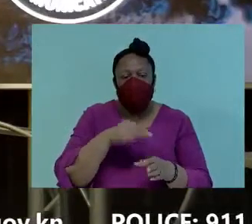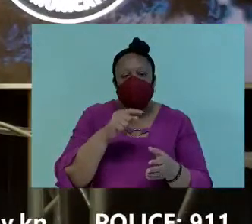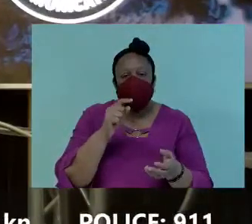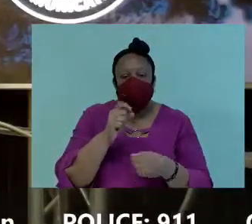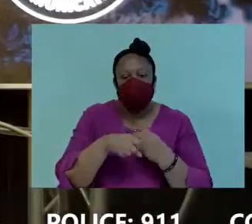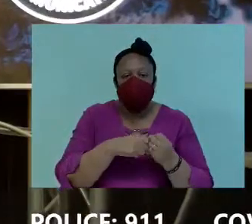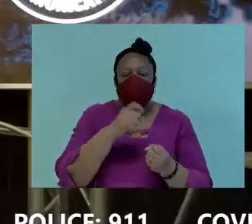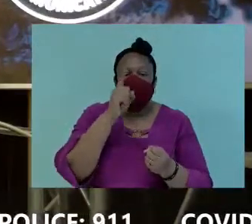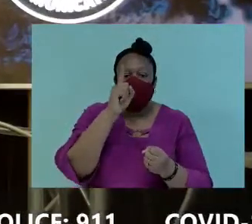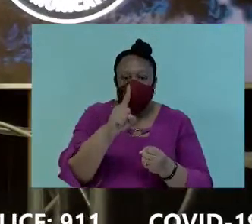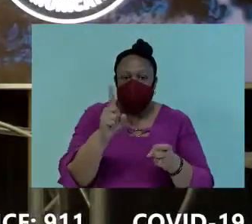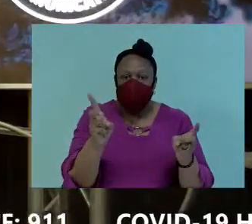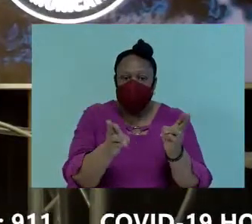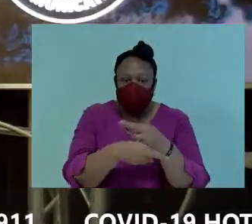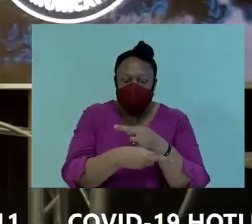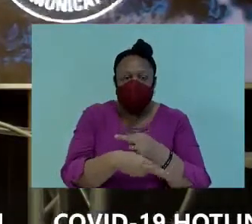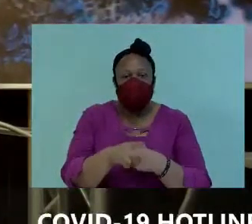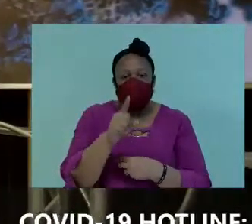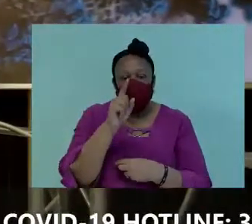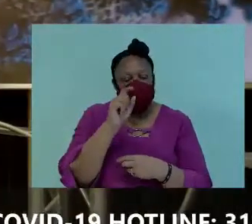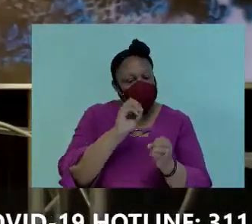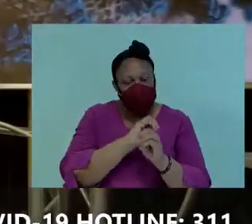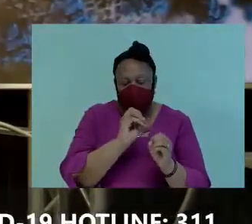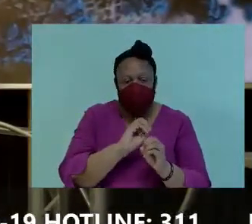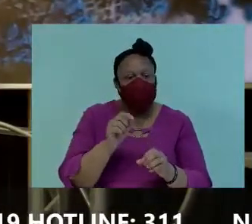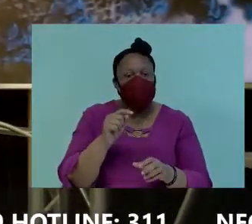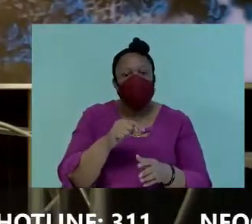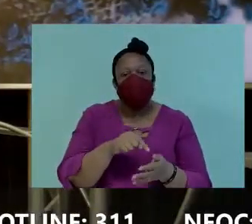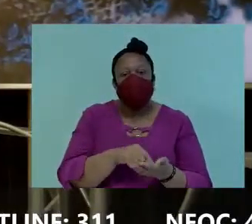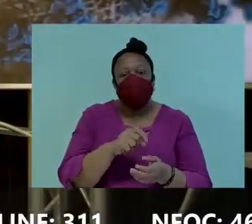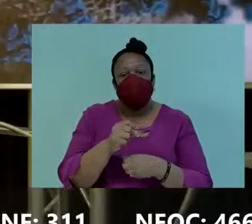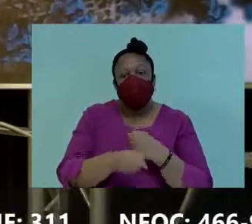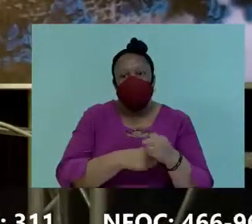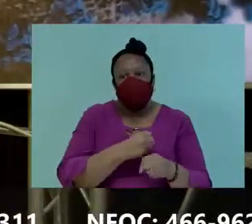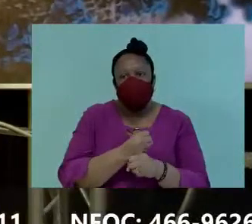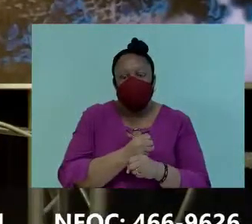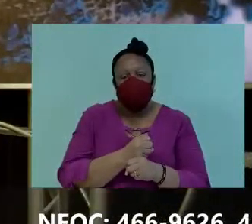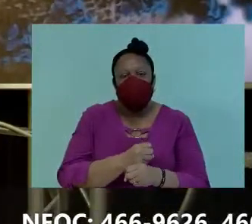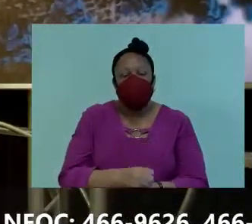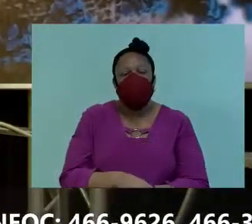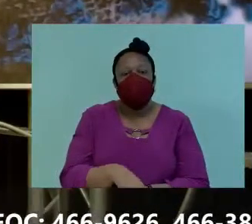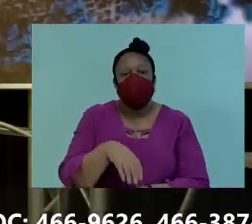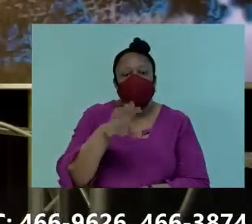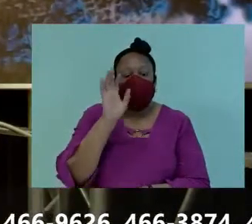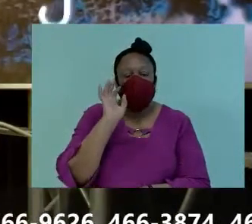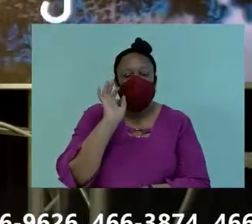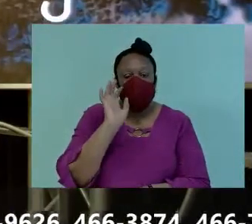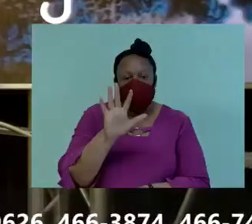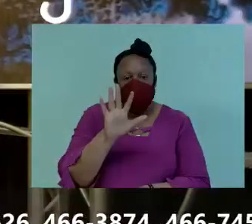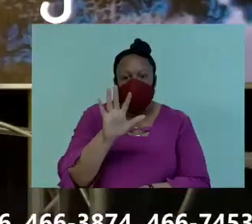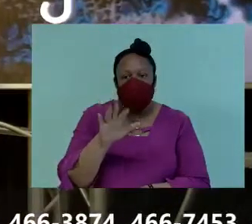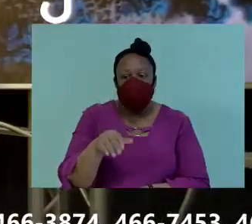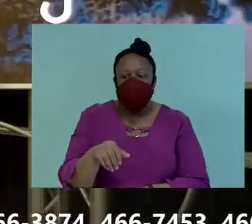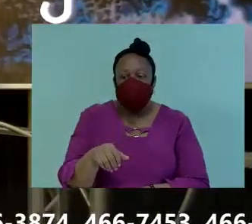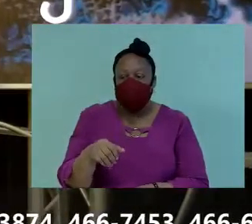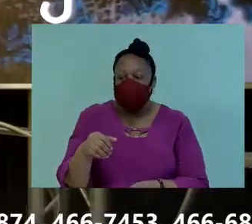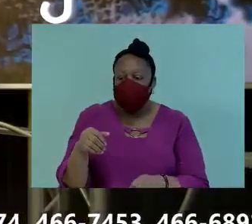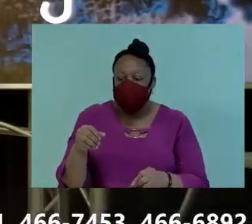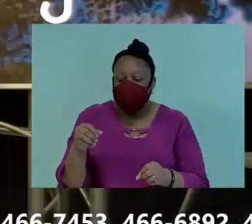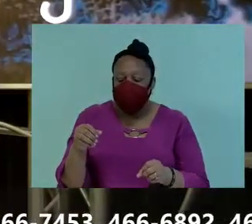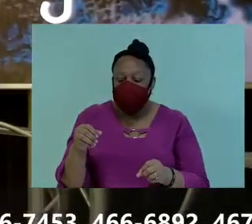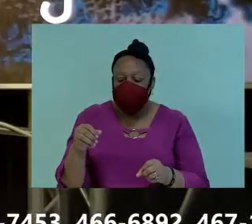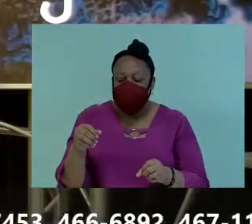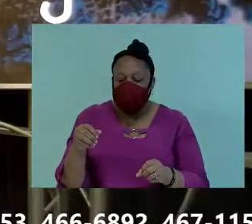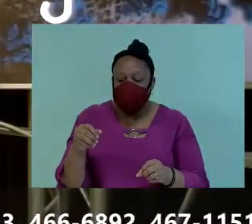year. 7 larcenies, 5 this year. 4 drug cases, 4 drug